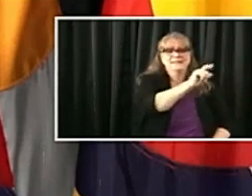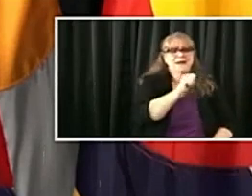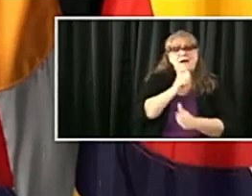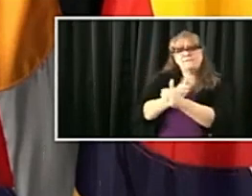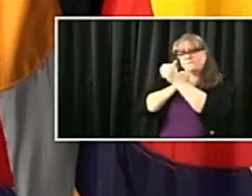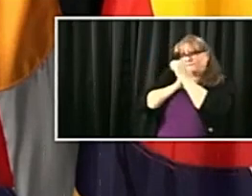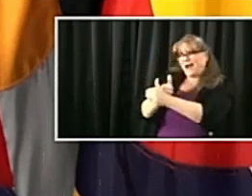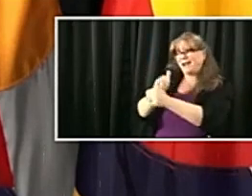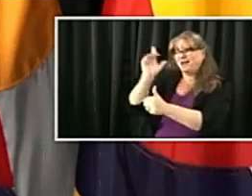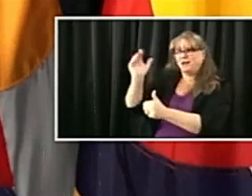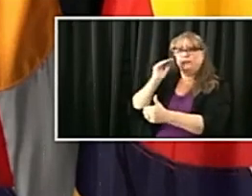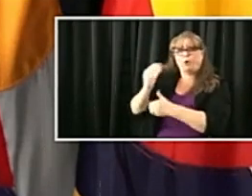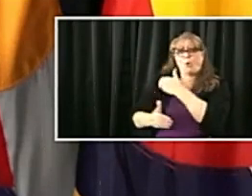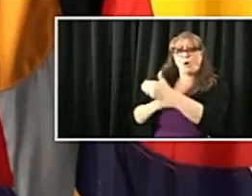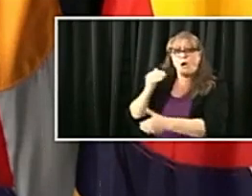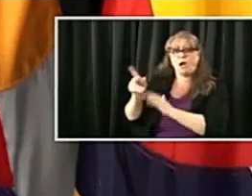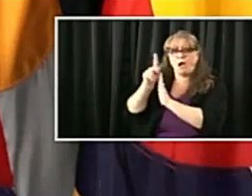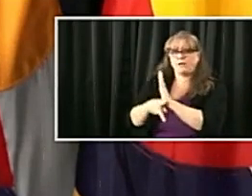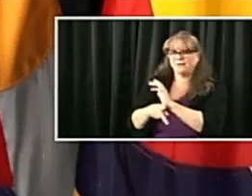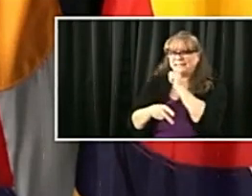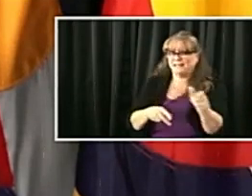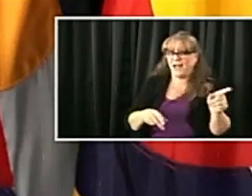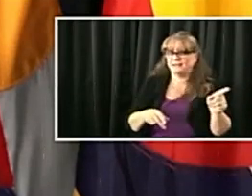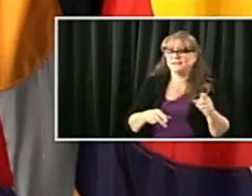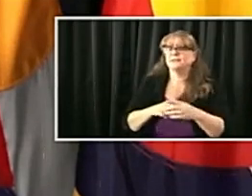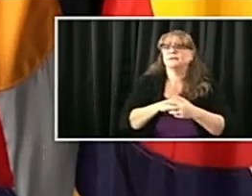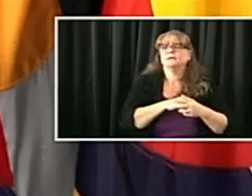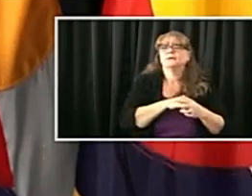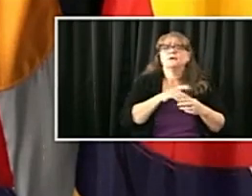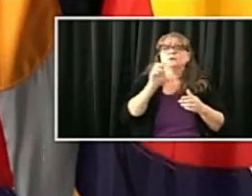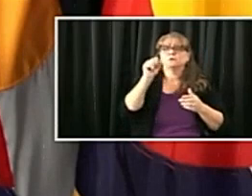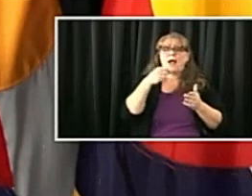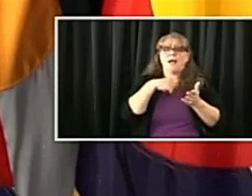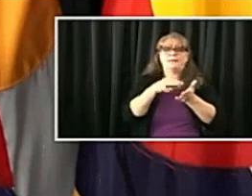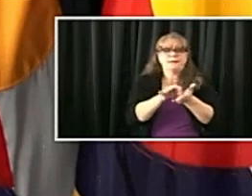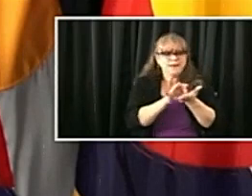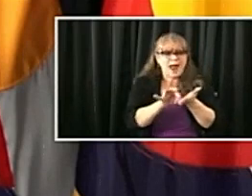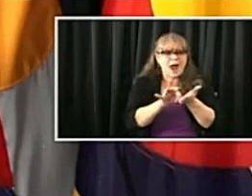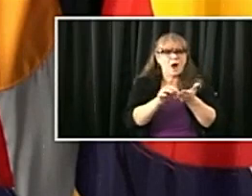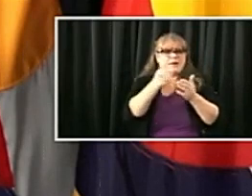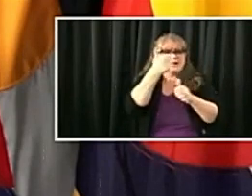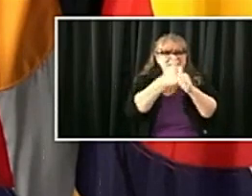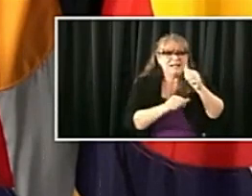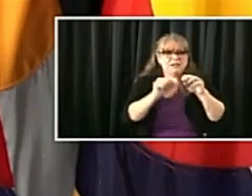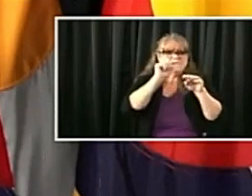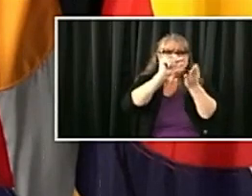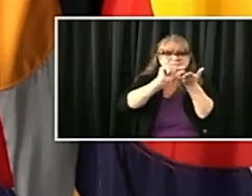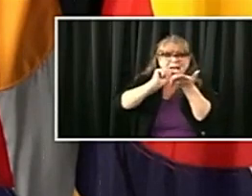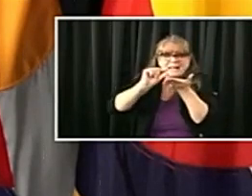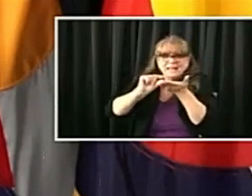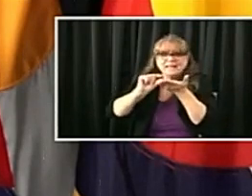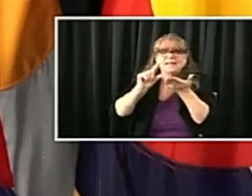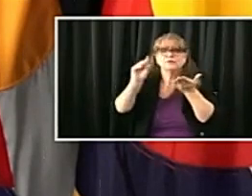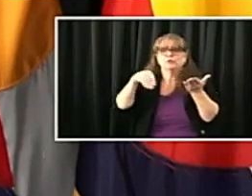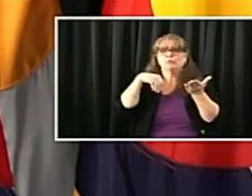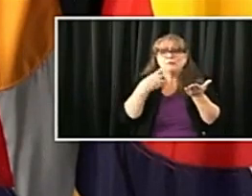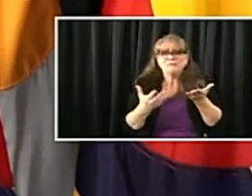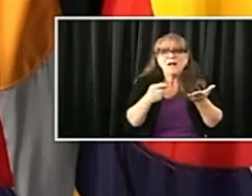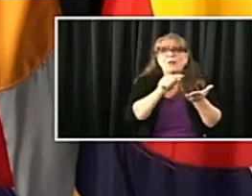every dose that goes from somebody that has a 300 to